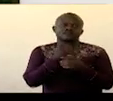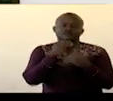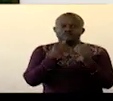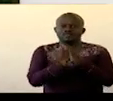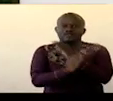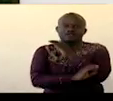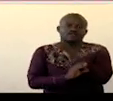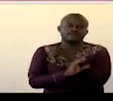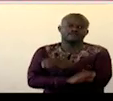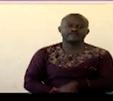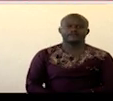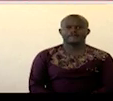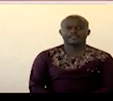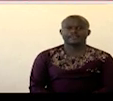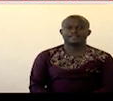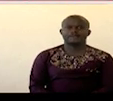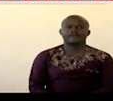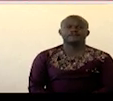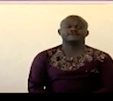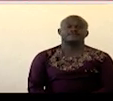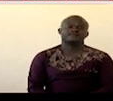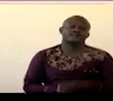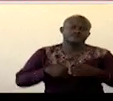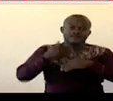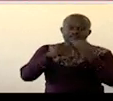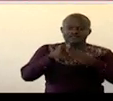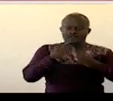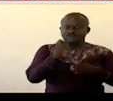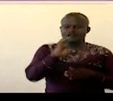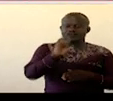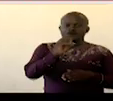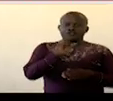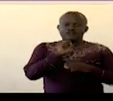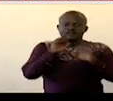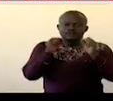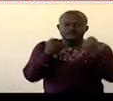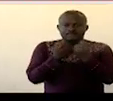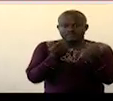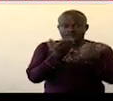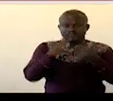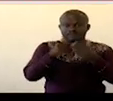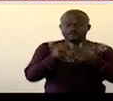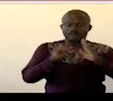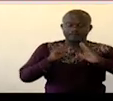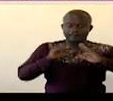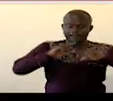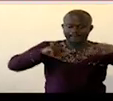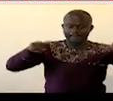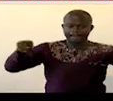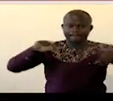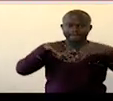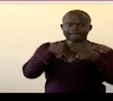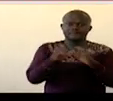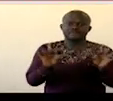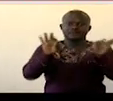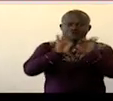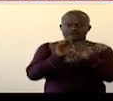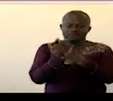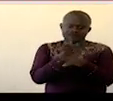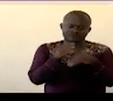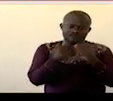country. Then we have ecosystem services. Biodiversity is essential for maintenance